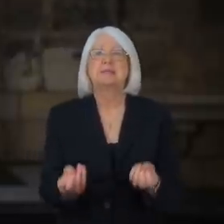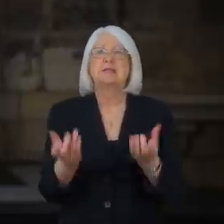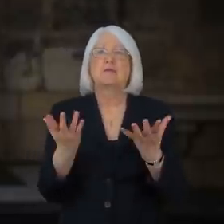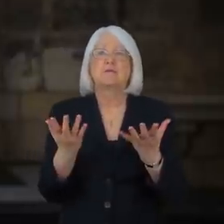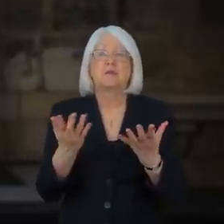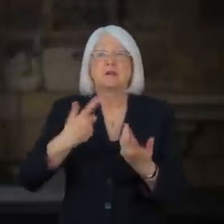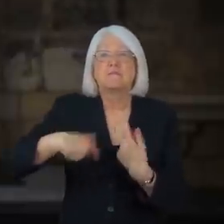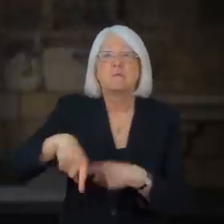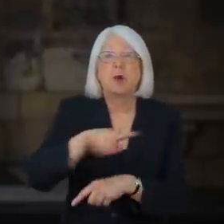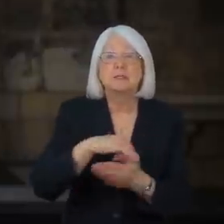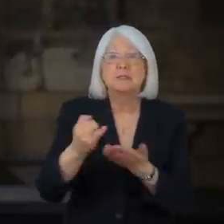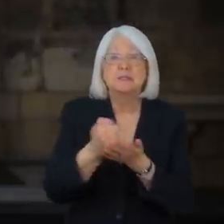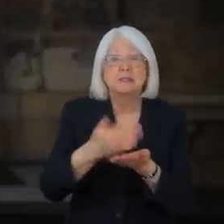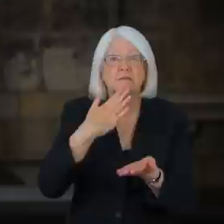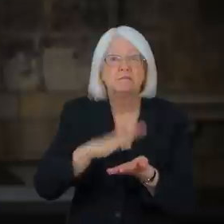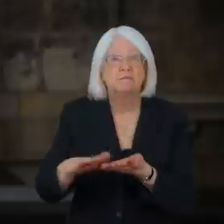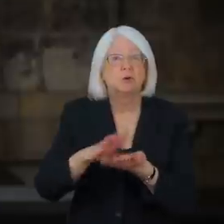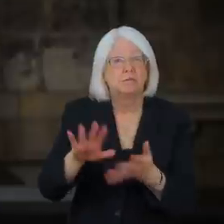sacrifice for our sins.